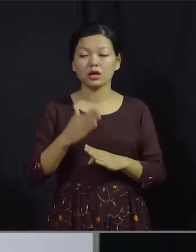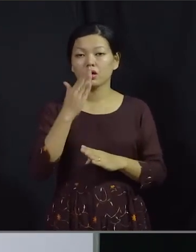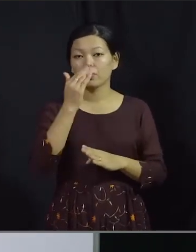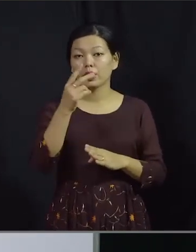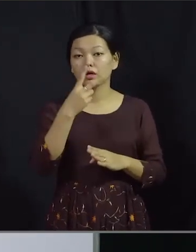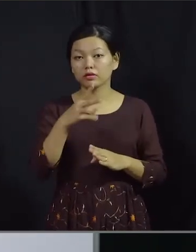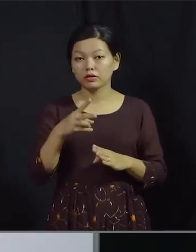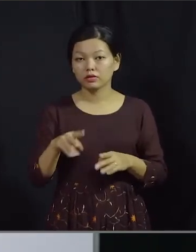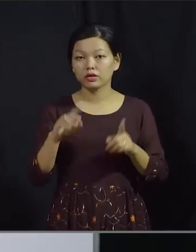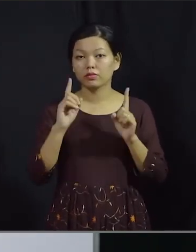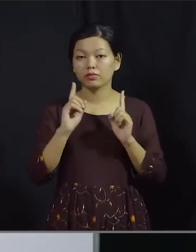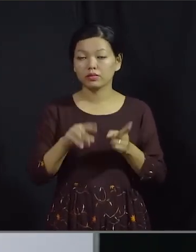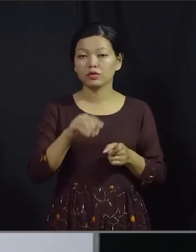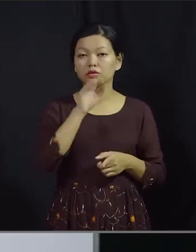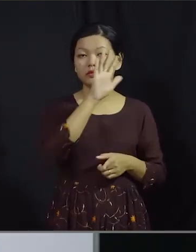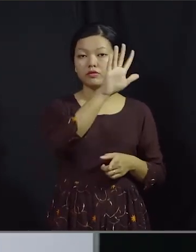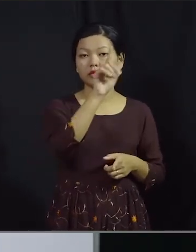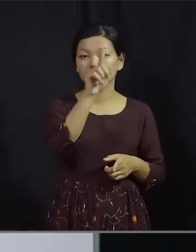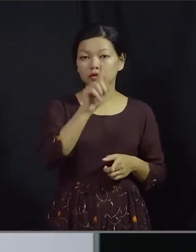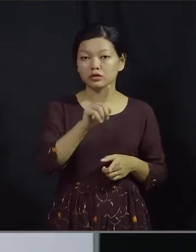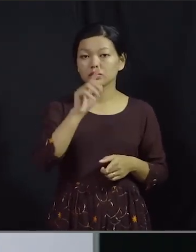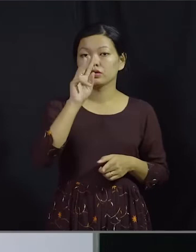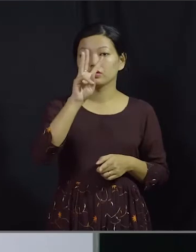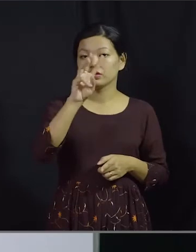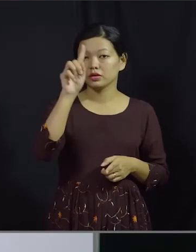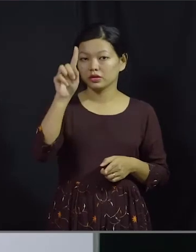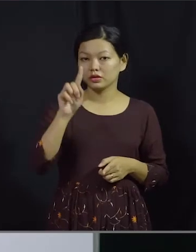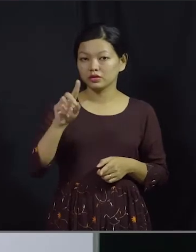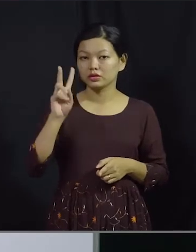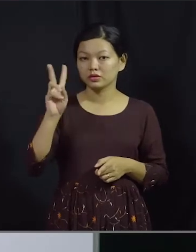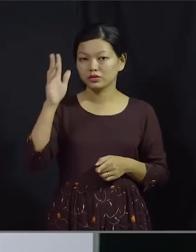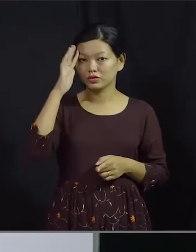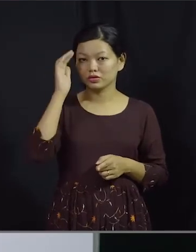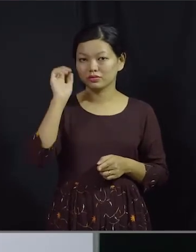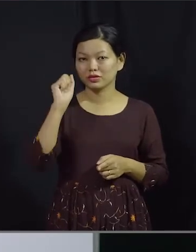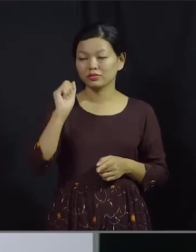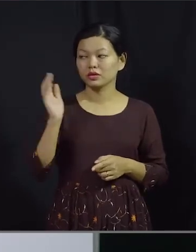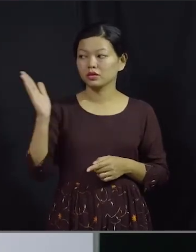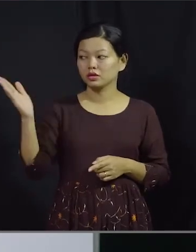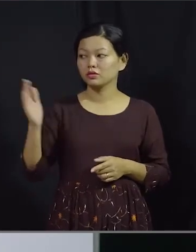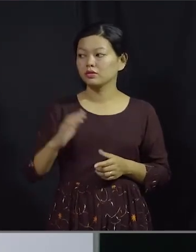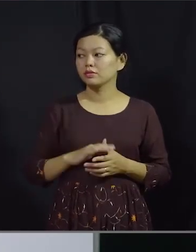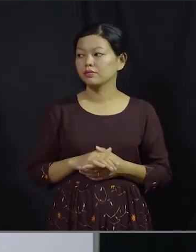So this is how the net profit has to be distributed among the partners.